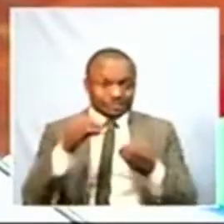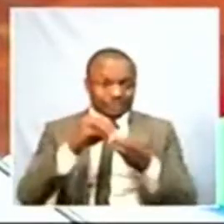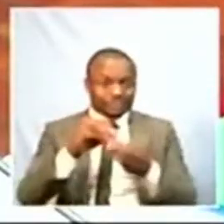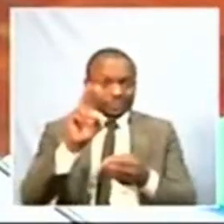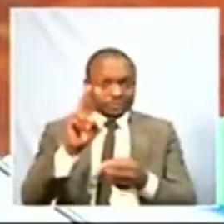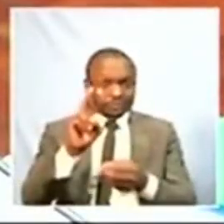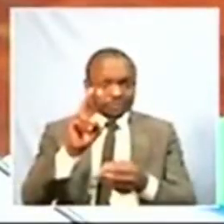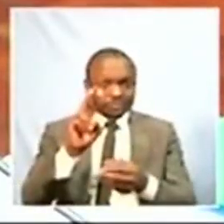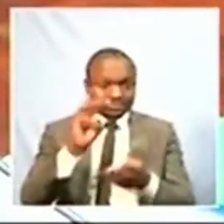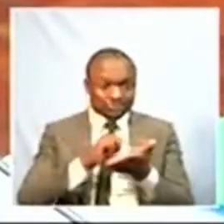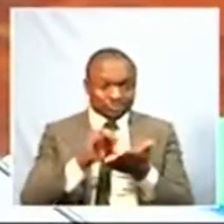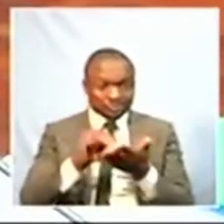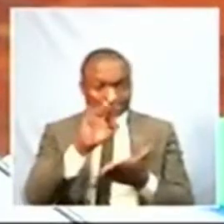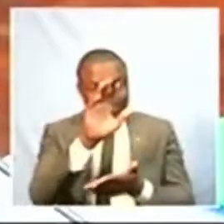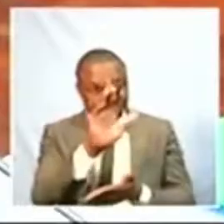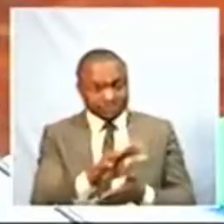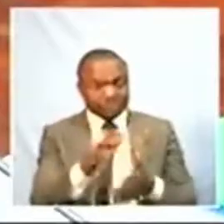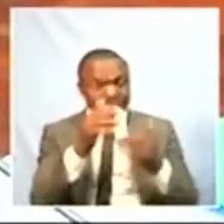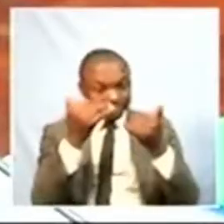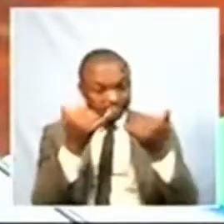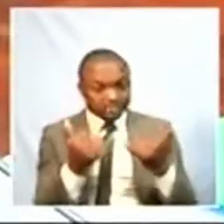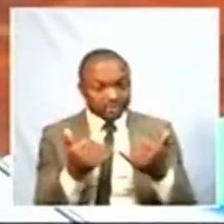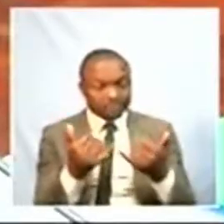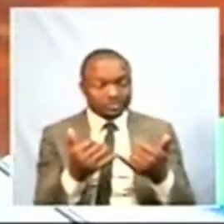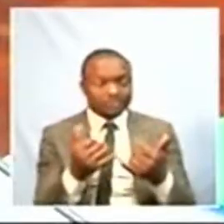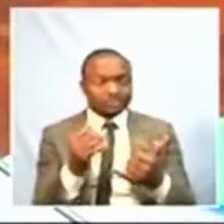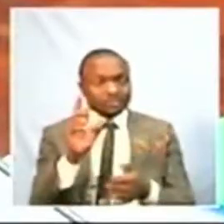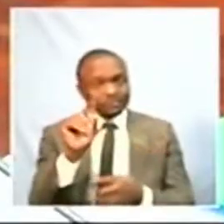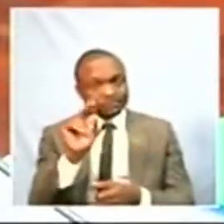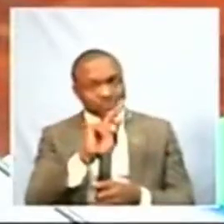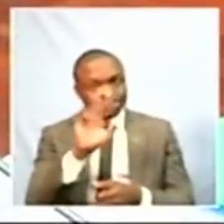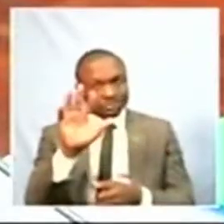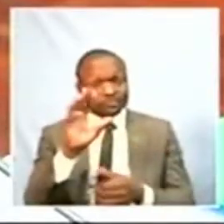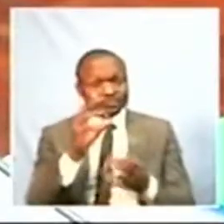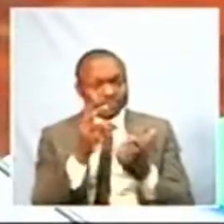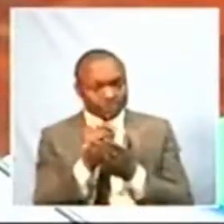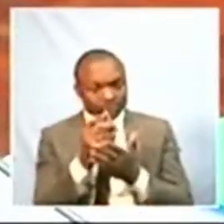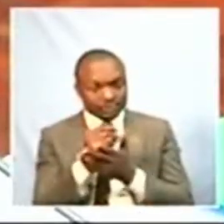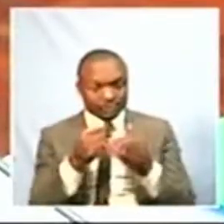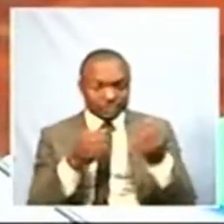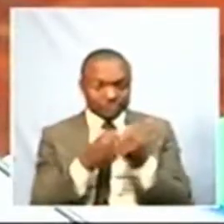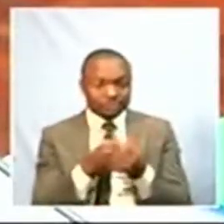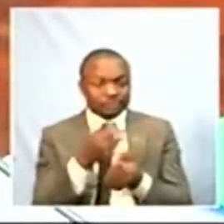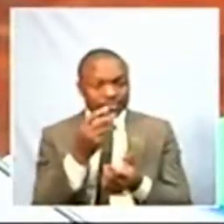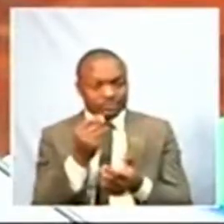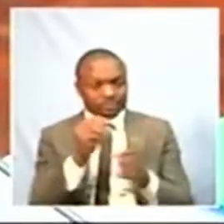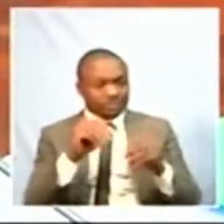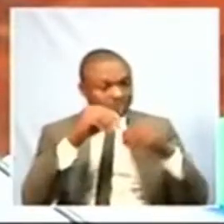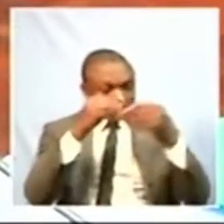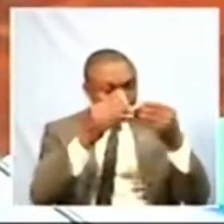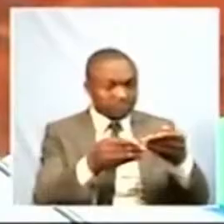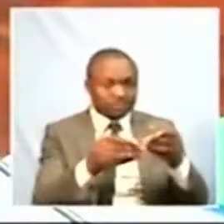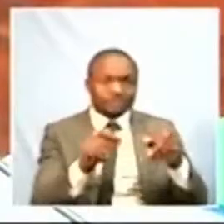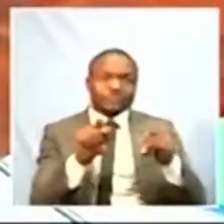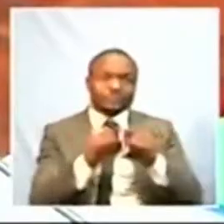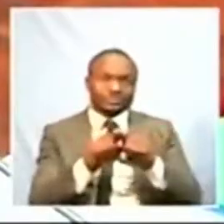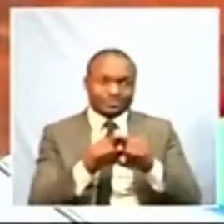that is already there. There's now the 2025 funding where funds have been allocated for the same.